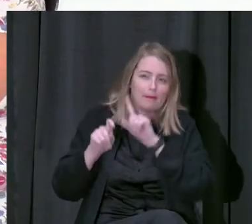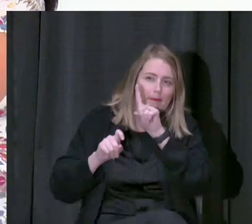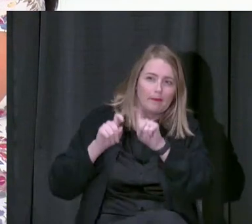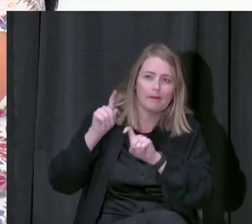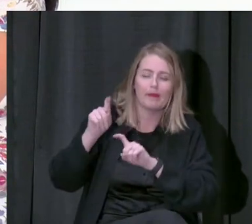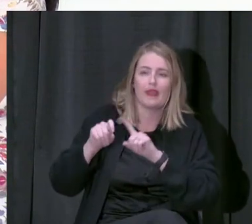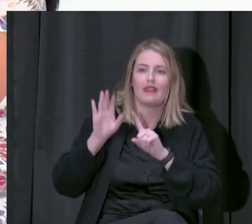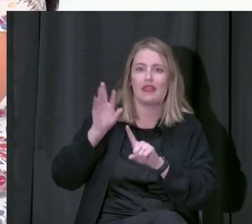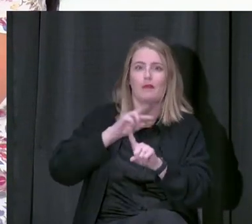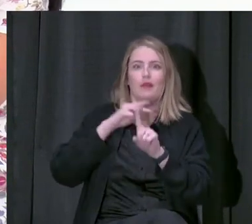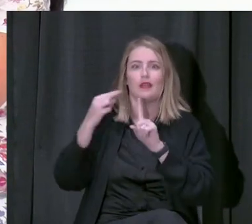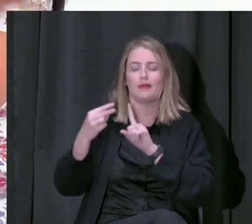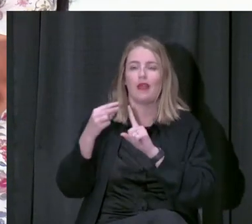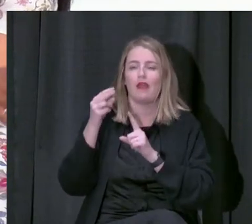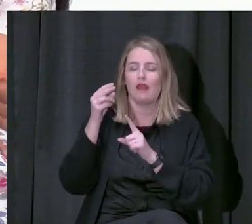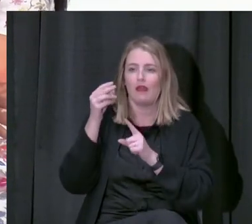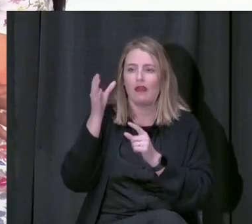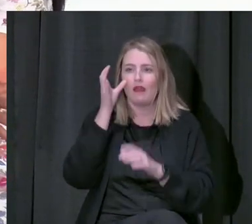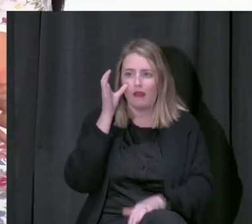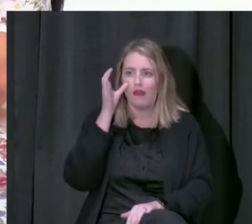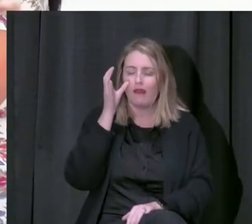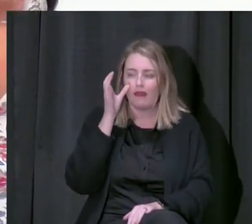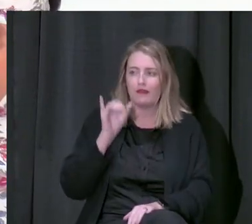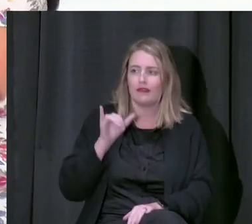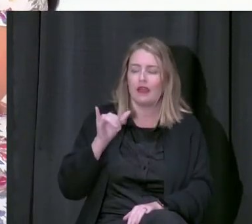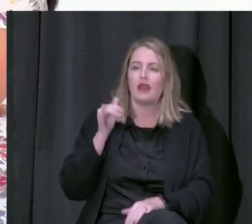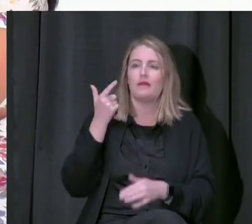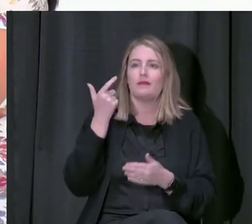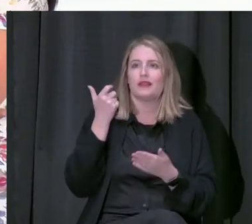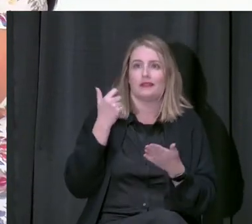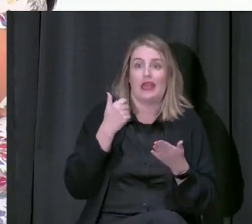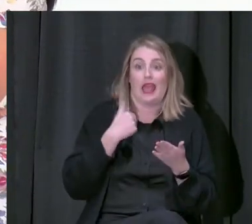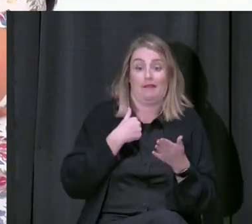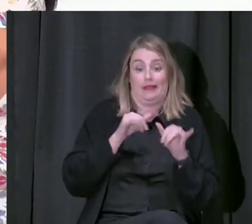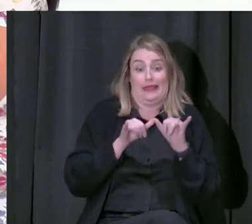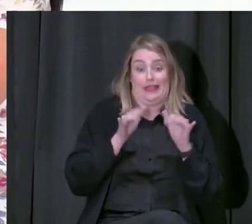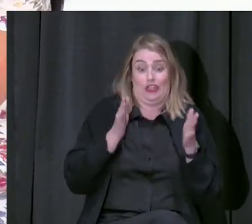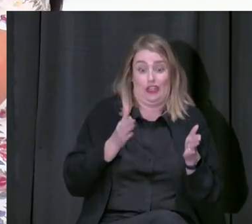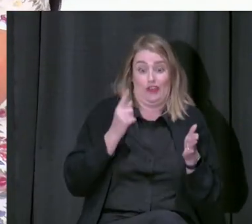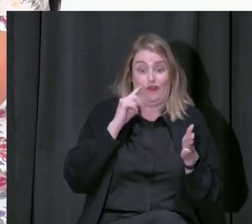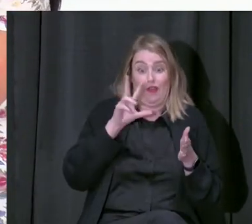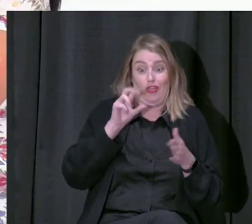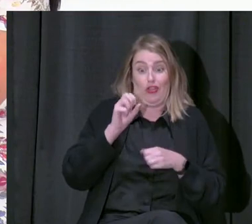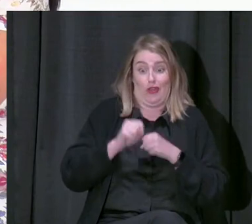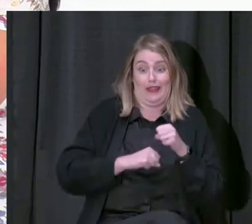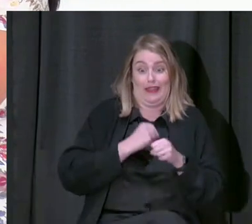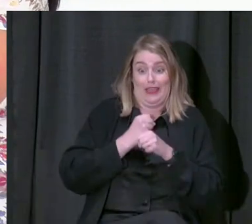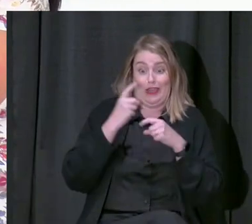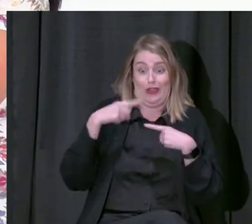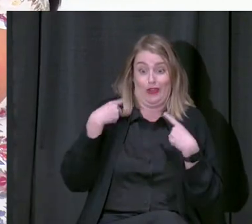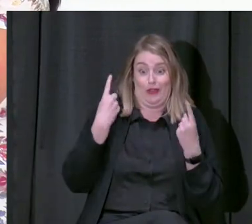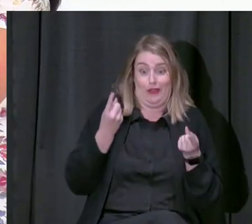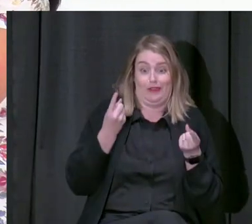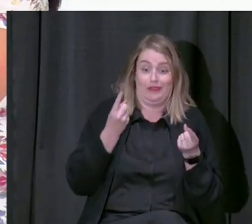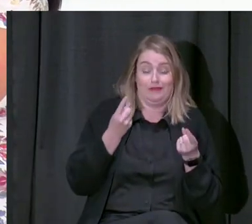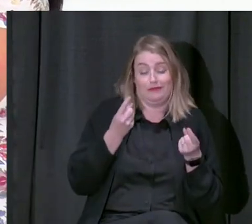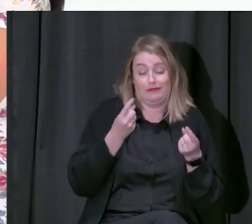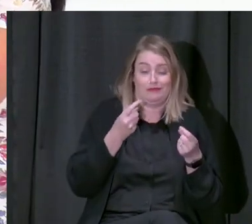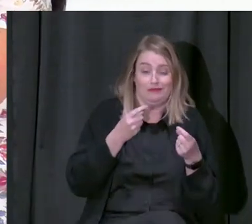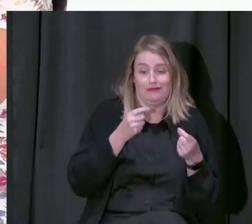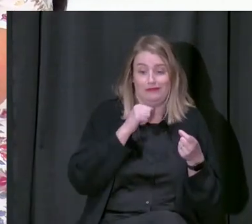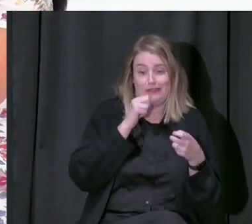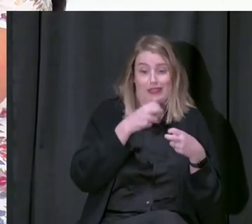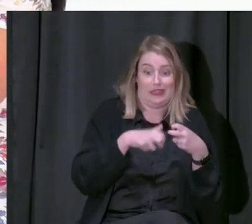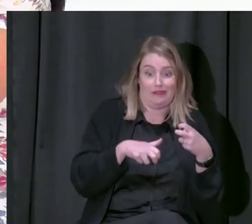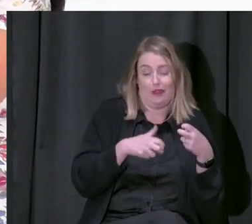of those perspectives really understood, because the engineering part, because I'd been an engineer for 30 years, that wasn't difficult. But to